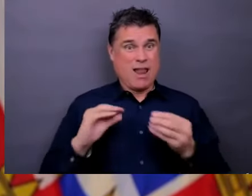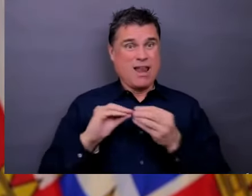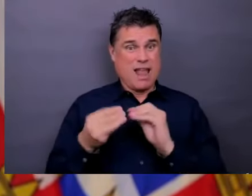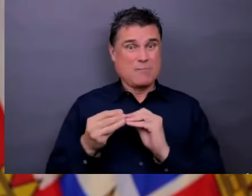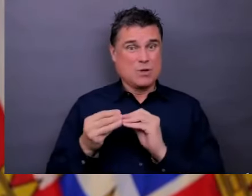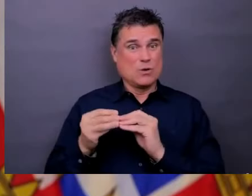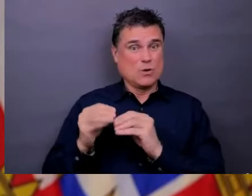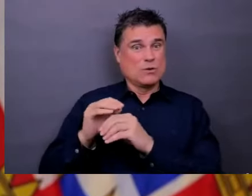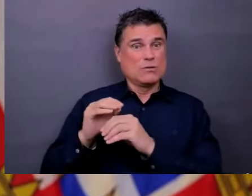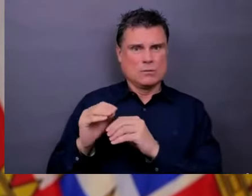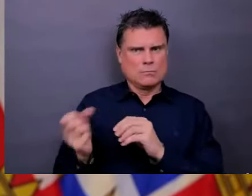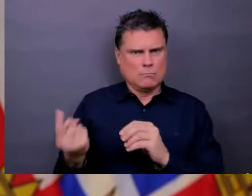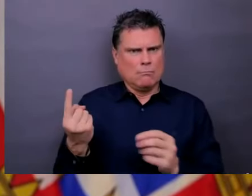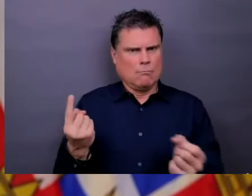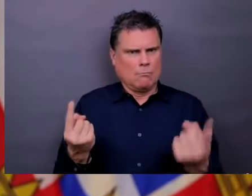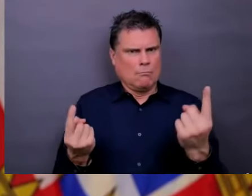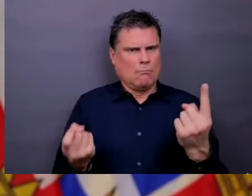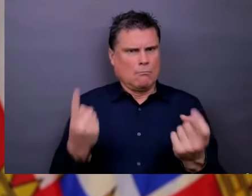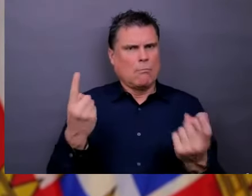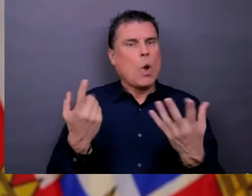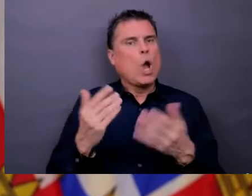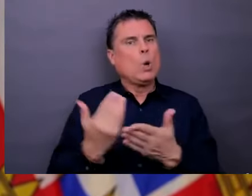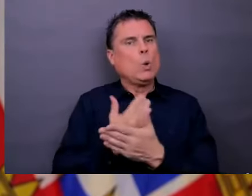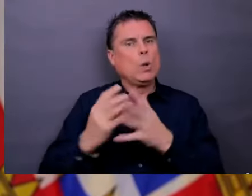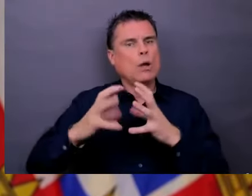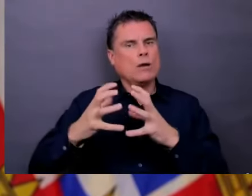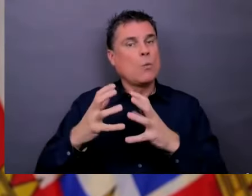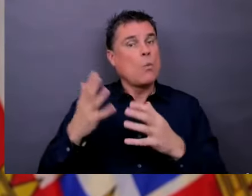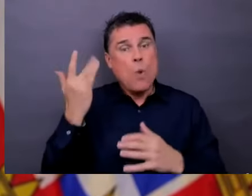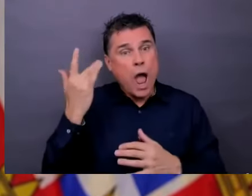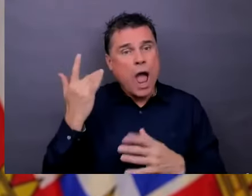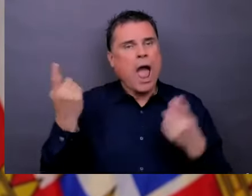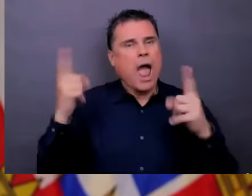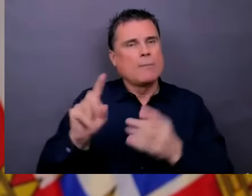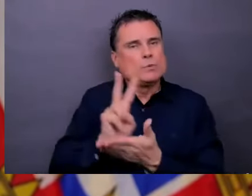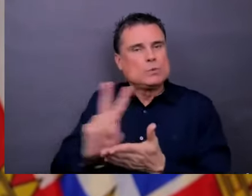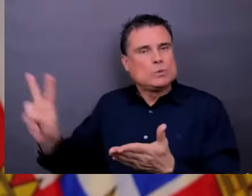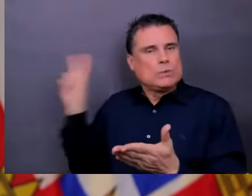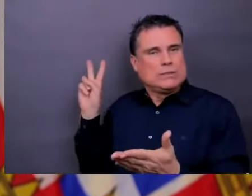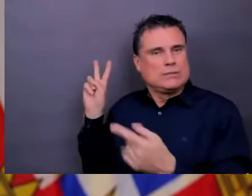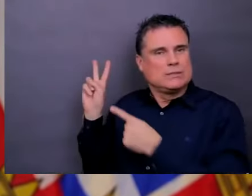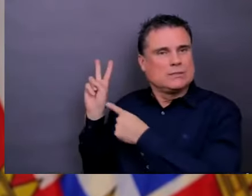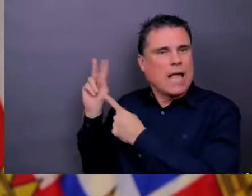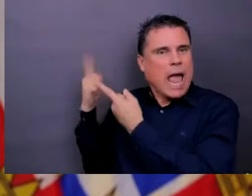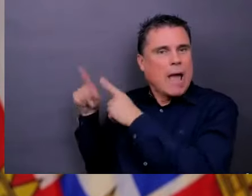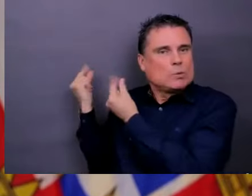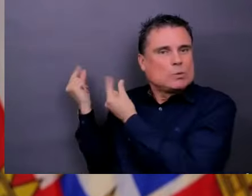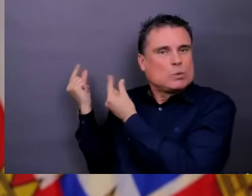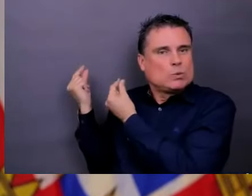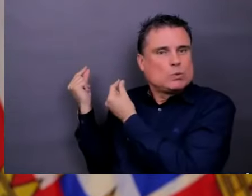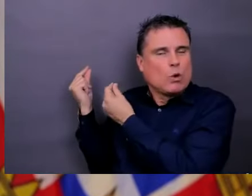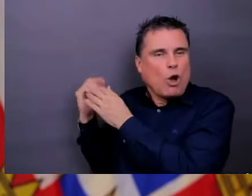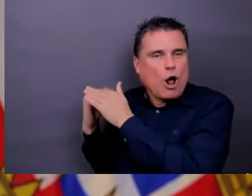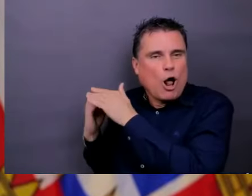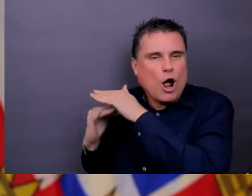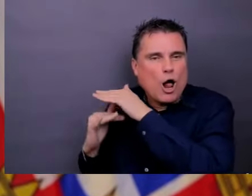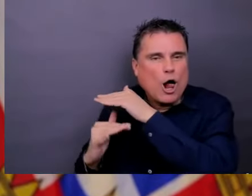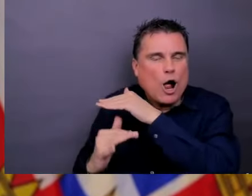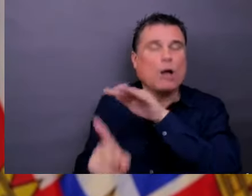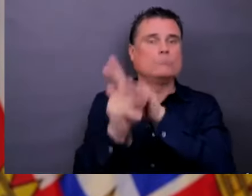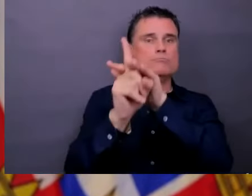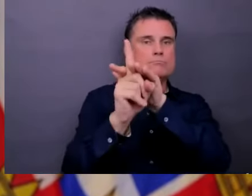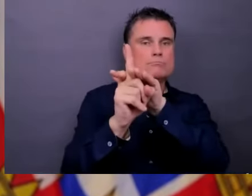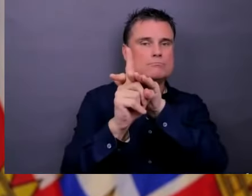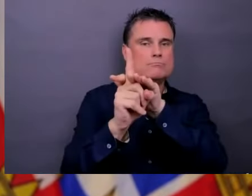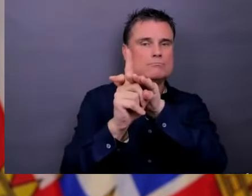ago. But what's more important is that what each of us does today is what is going to